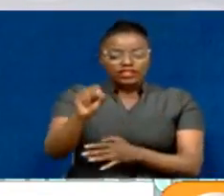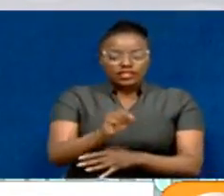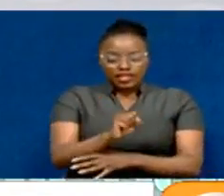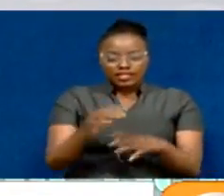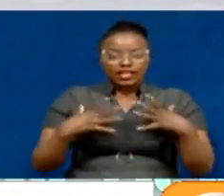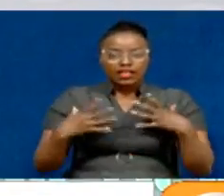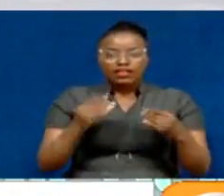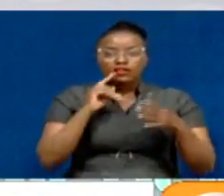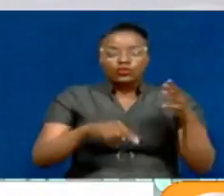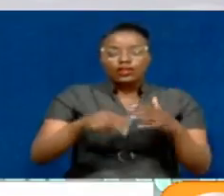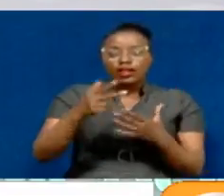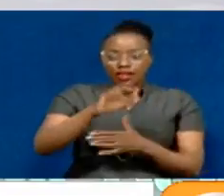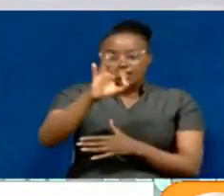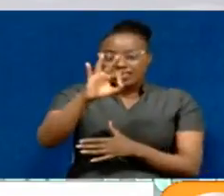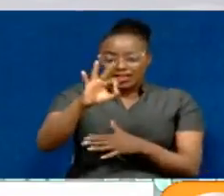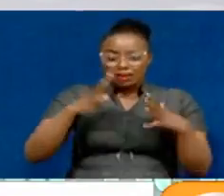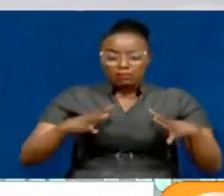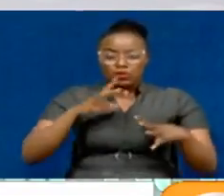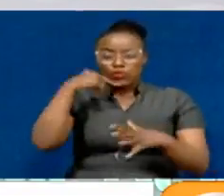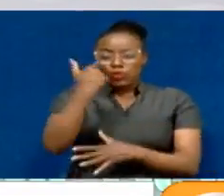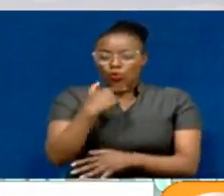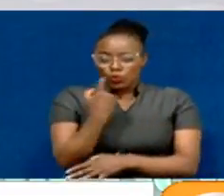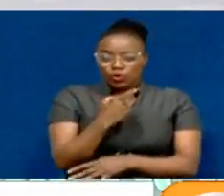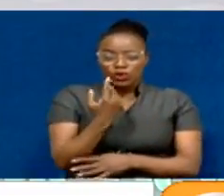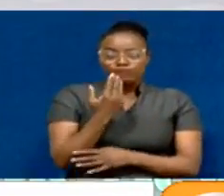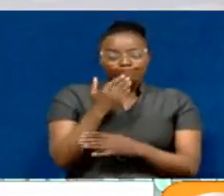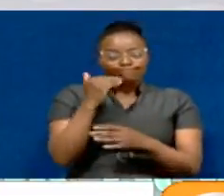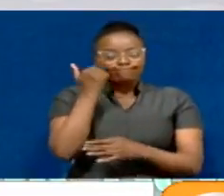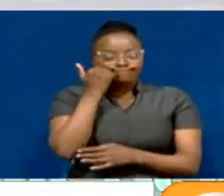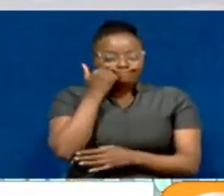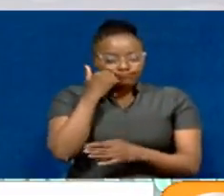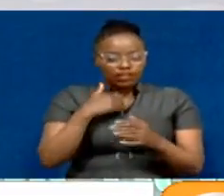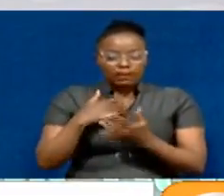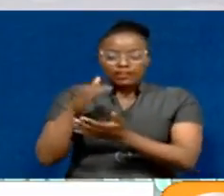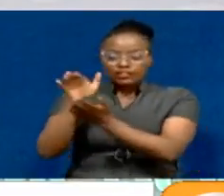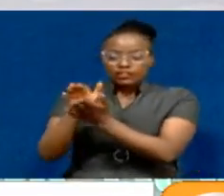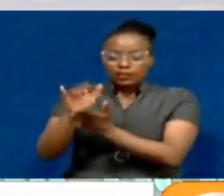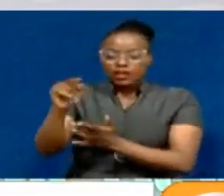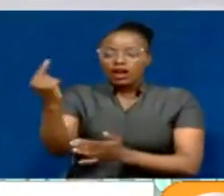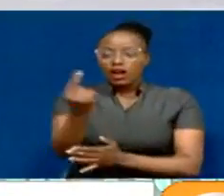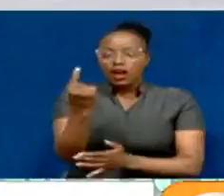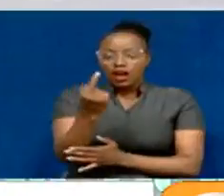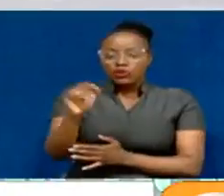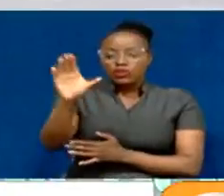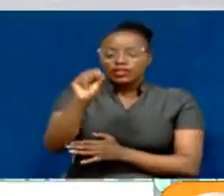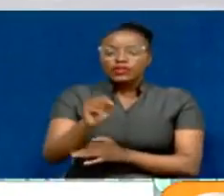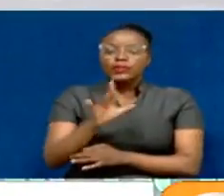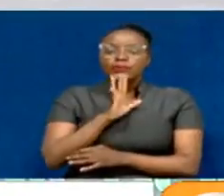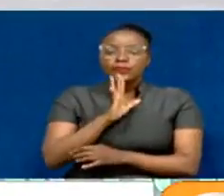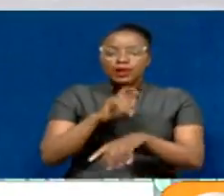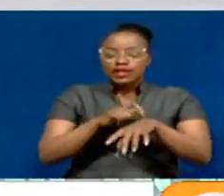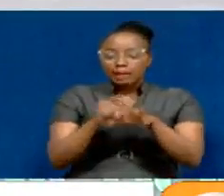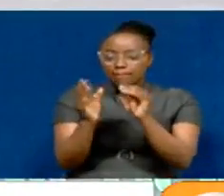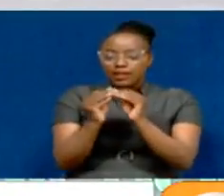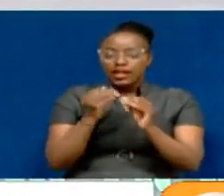Mutahi Kagwe says three travellers who tested positive have been quarantined. Kagwe was speaking during a meeting